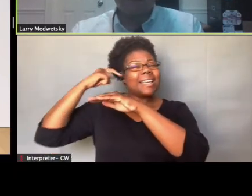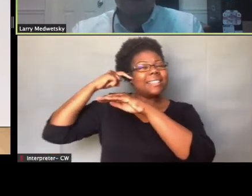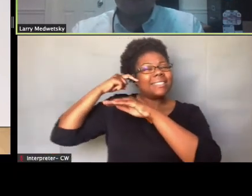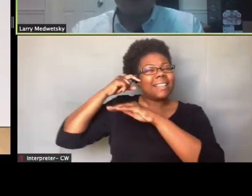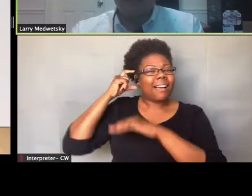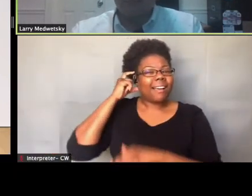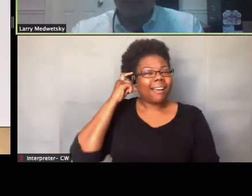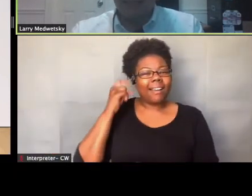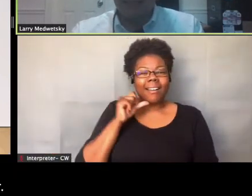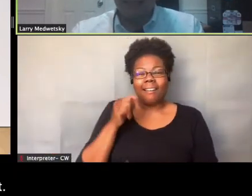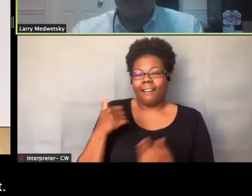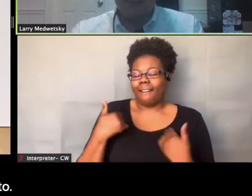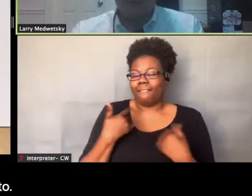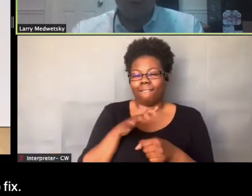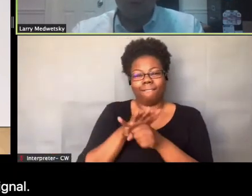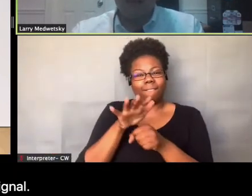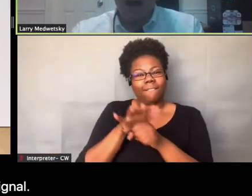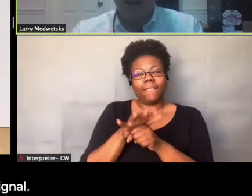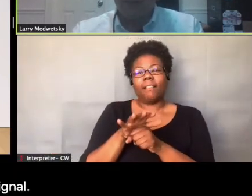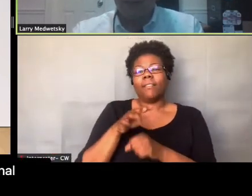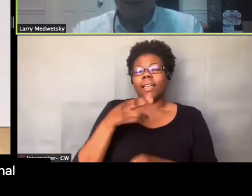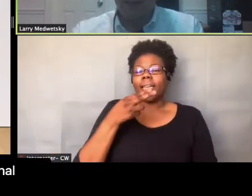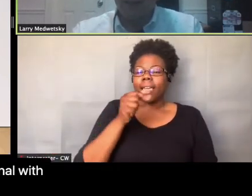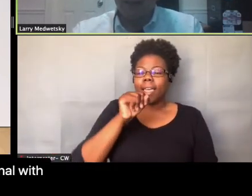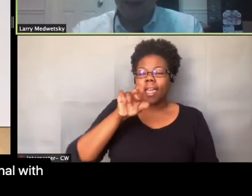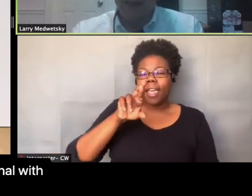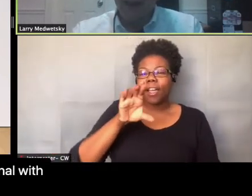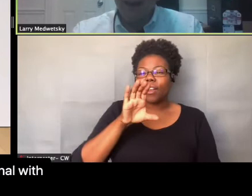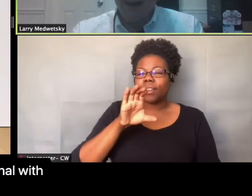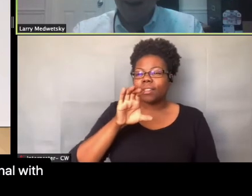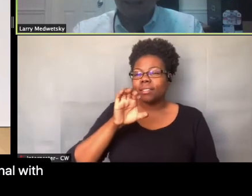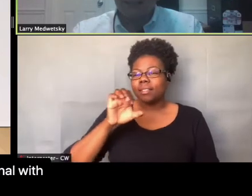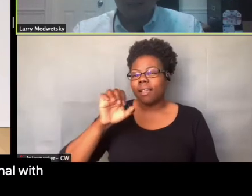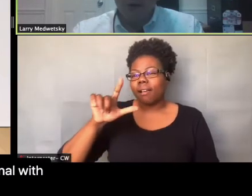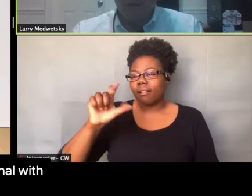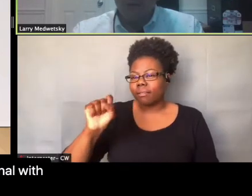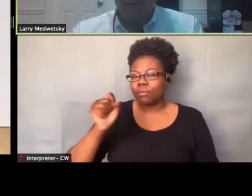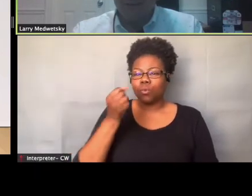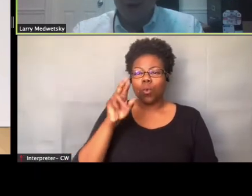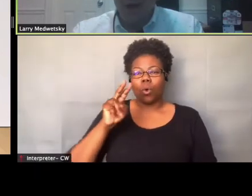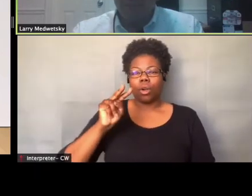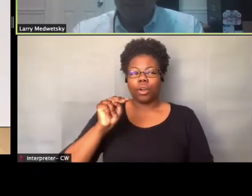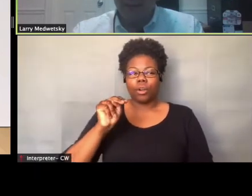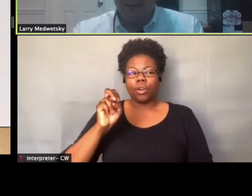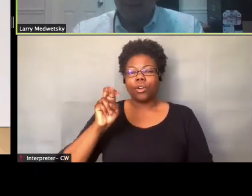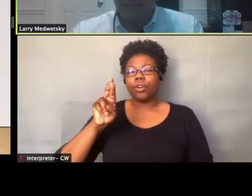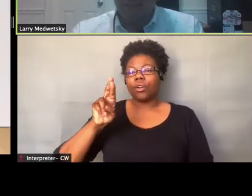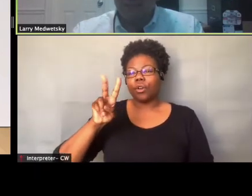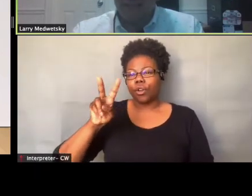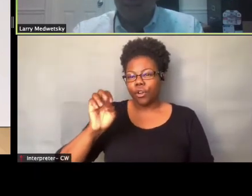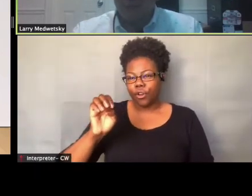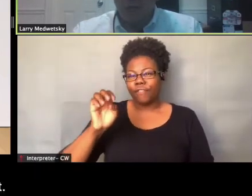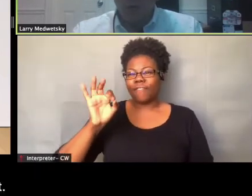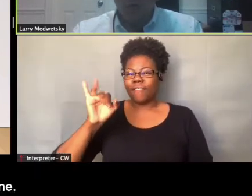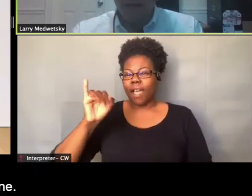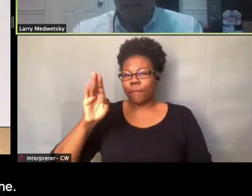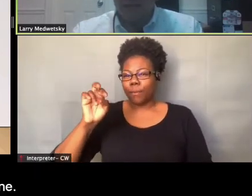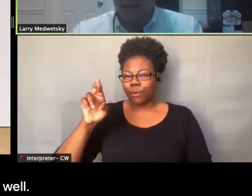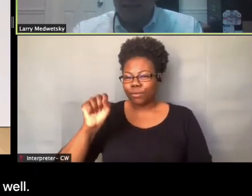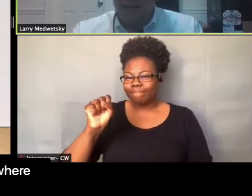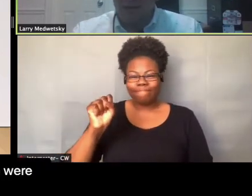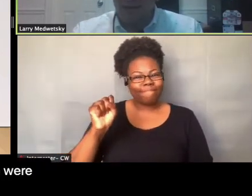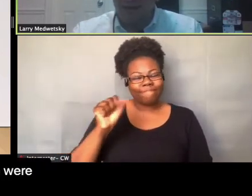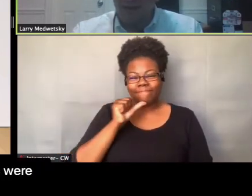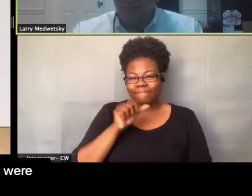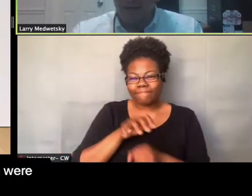to transmit the signal with high fidelity. And so even if you amplify them, the speech sound will likely